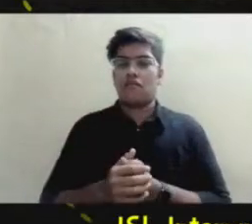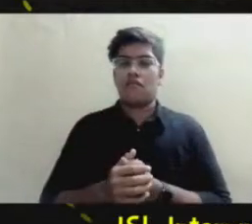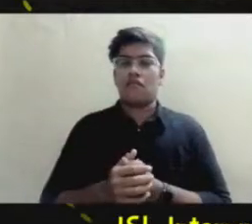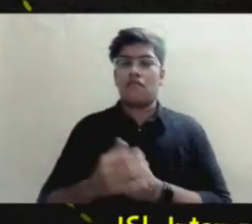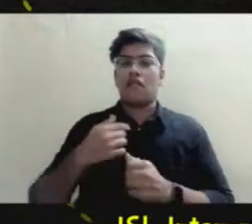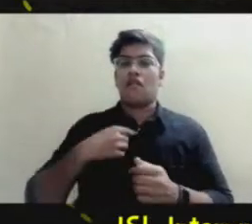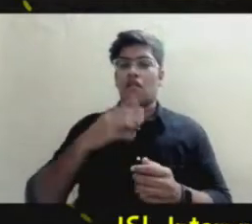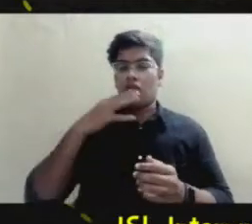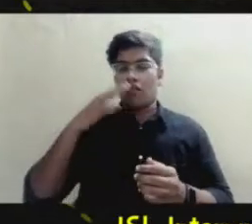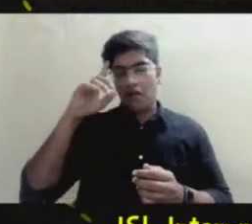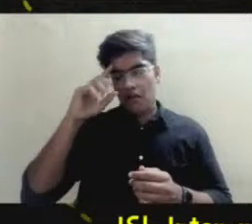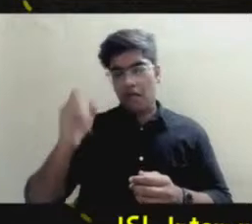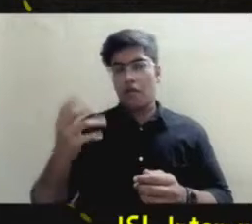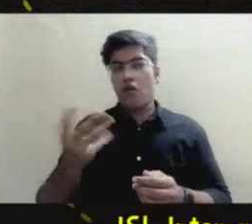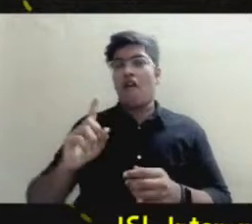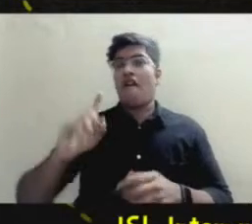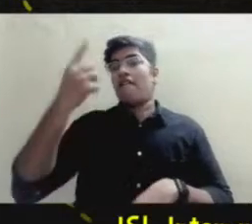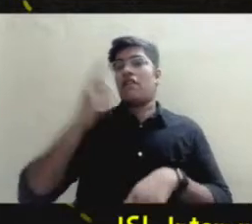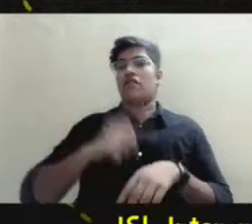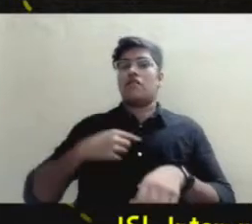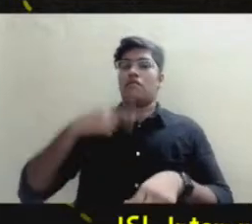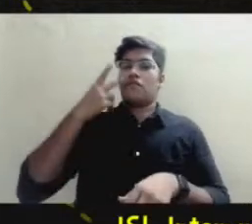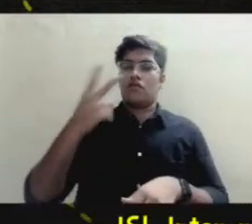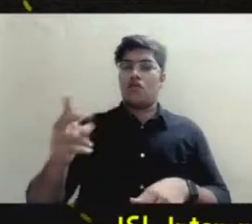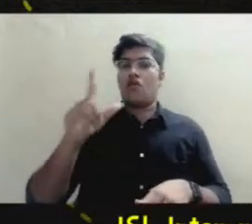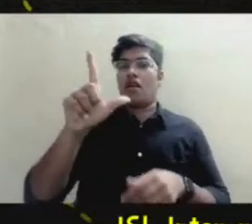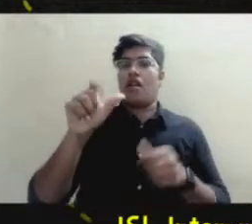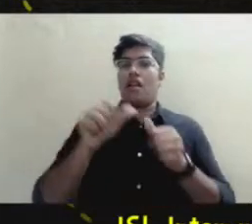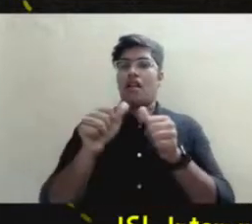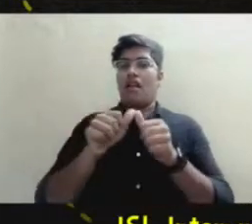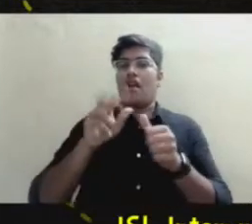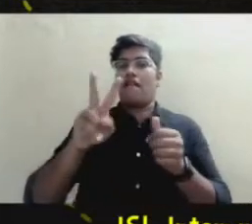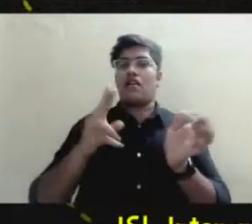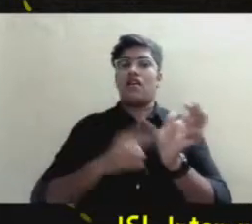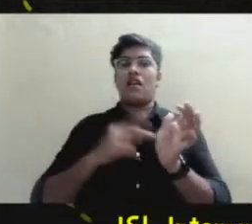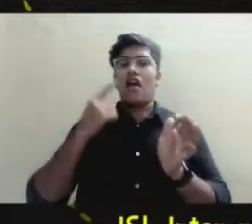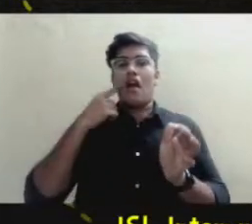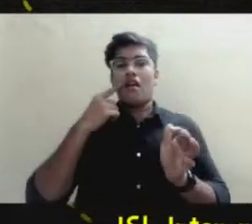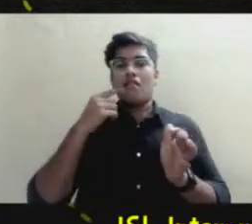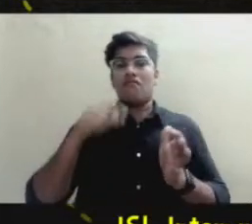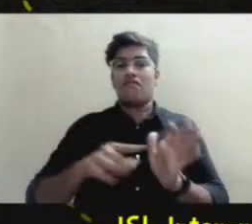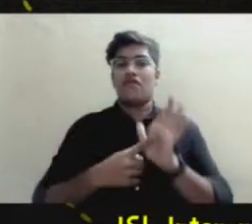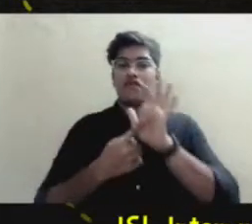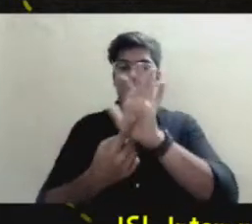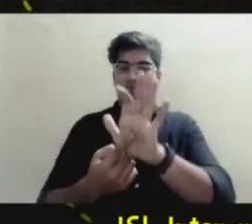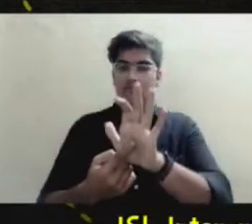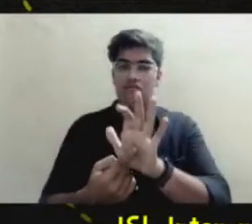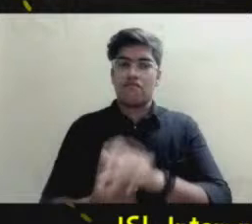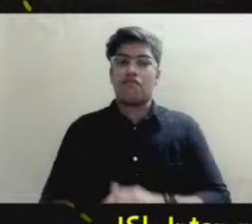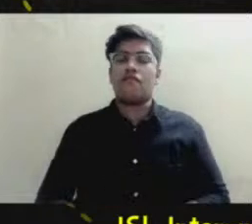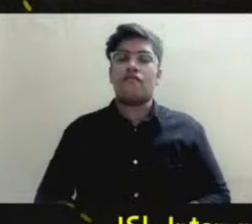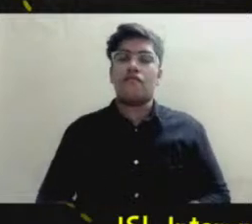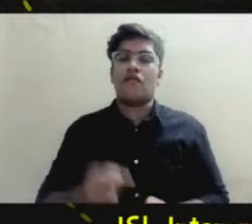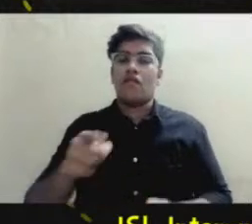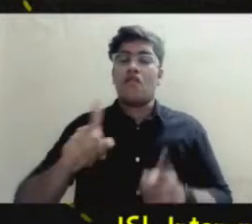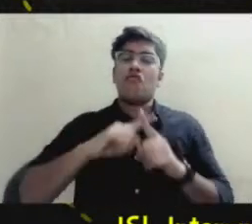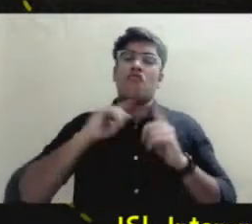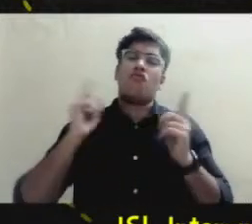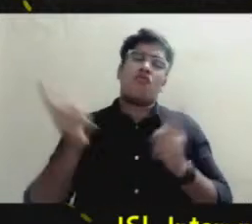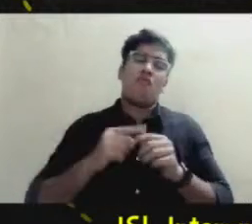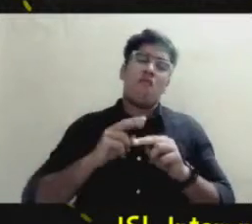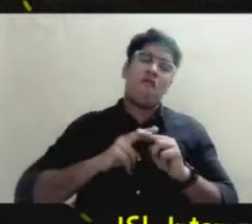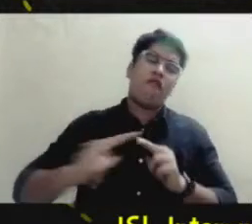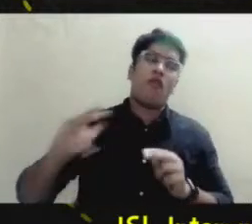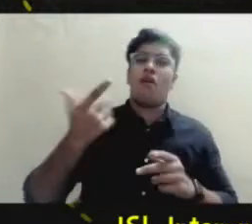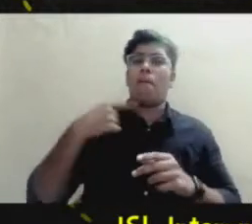recall going to see my first Lavani performance, and I was like in a room full of upper caste,